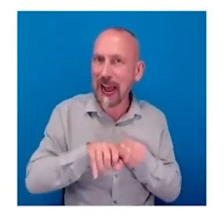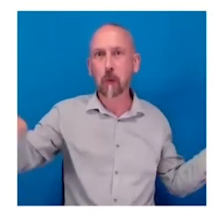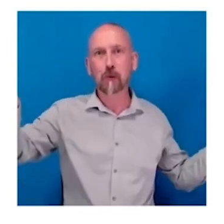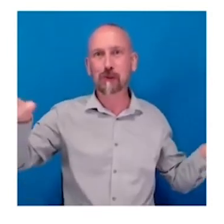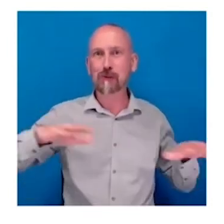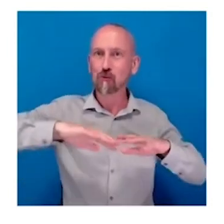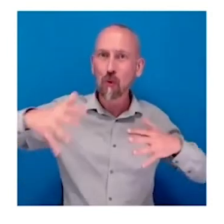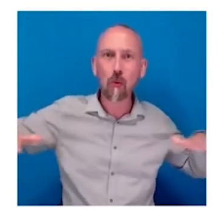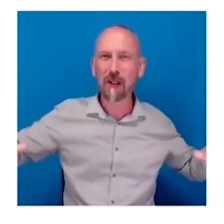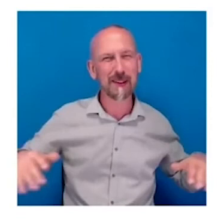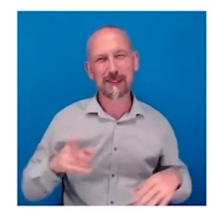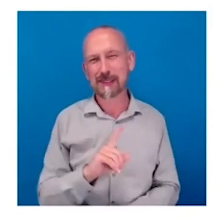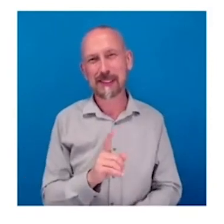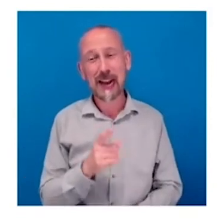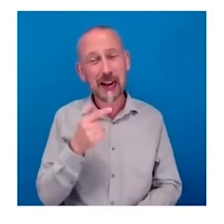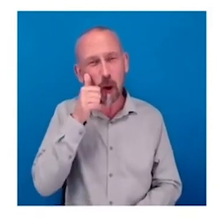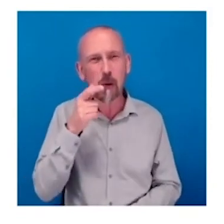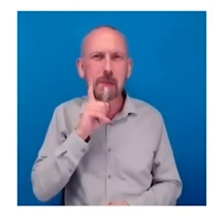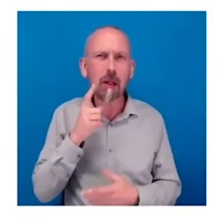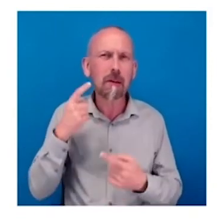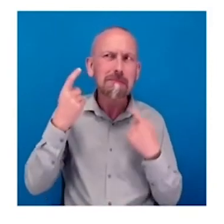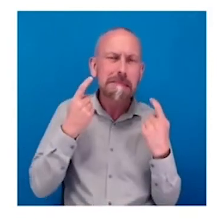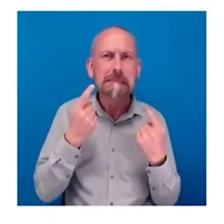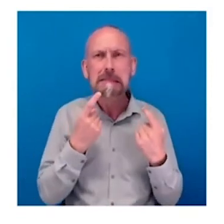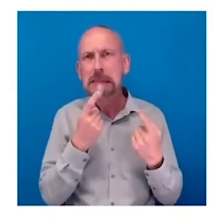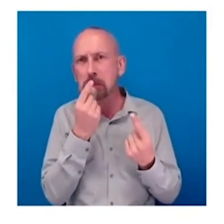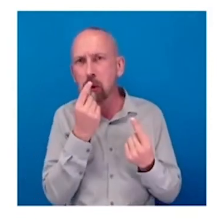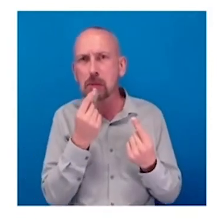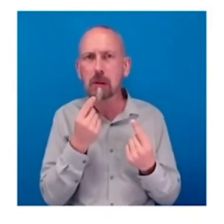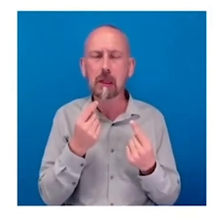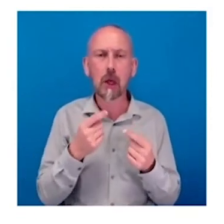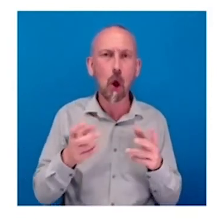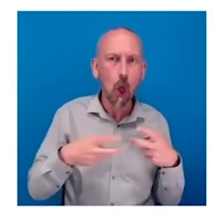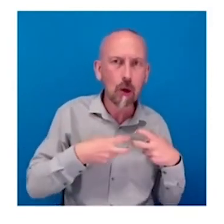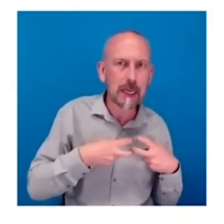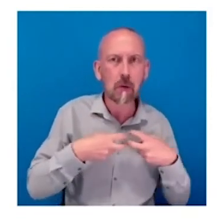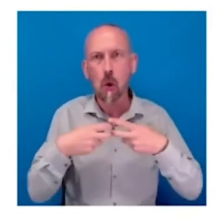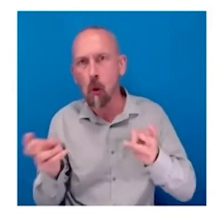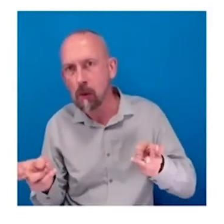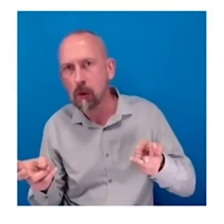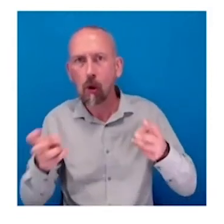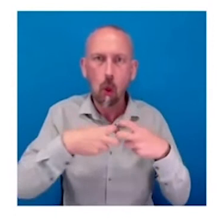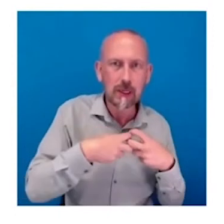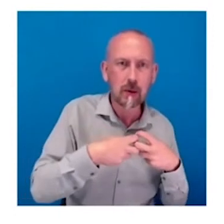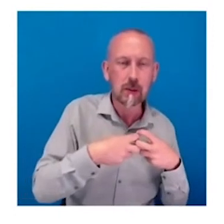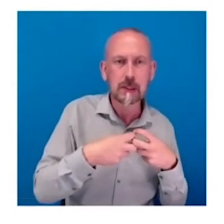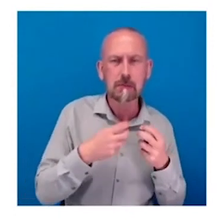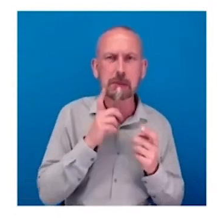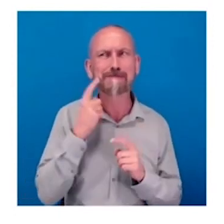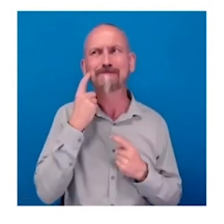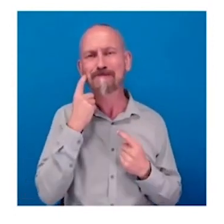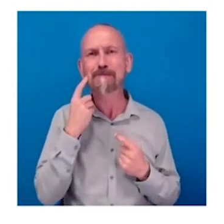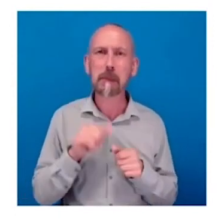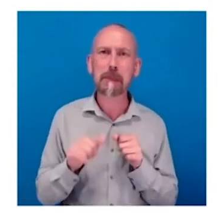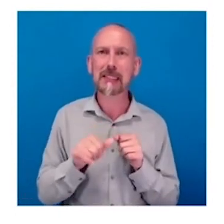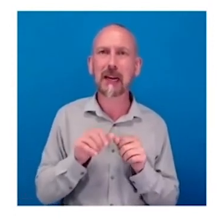was mooted, I think, when we thought we might be in this constant in and out of lockdown, because it was arguably a bit nicer to be in lockdown